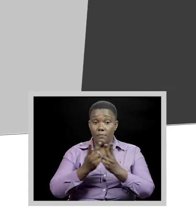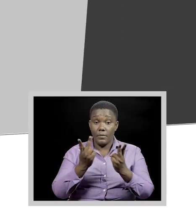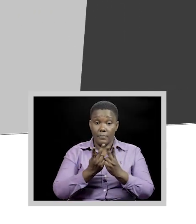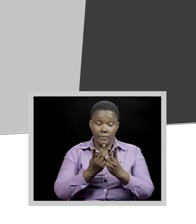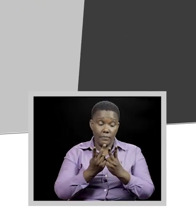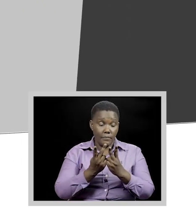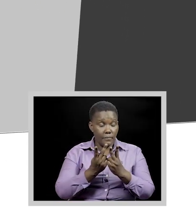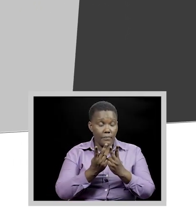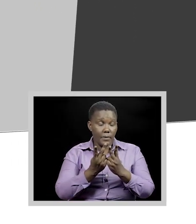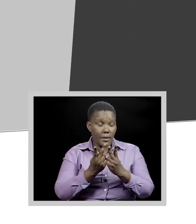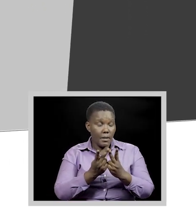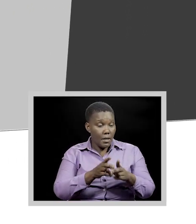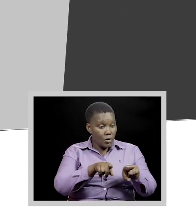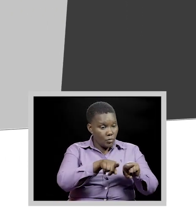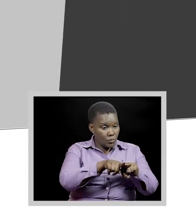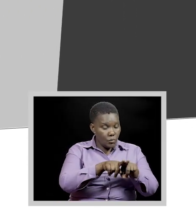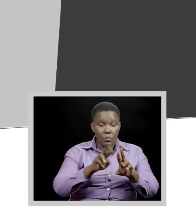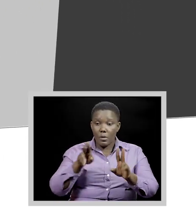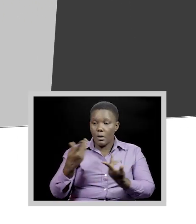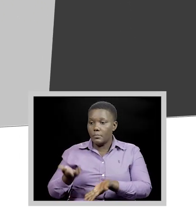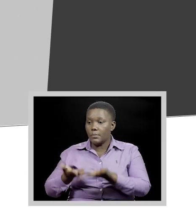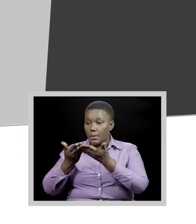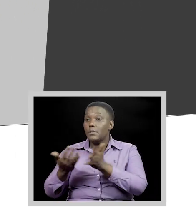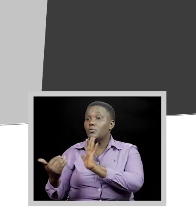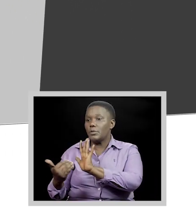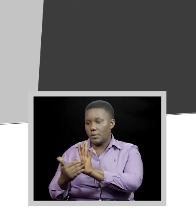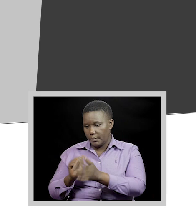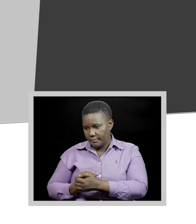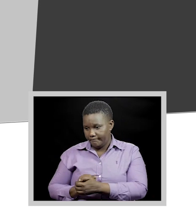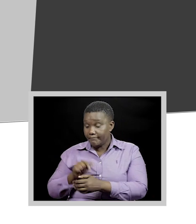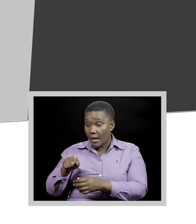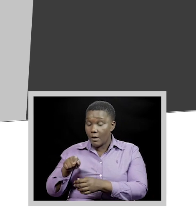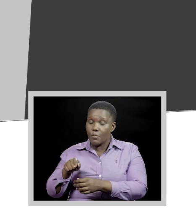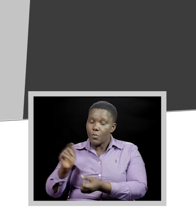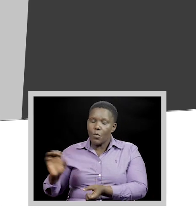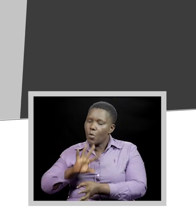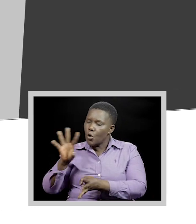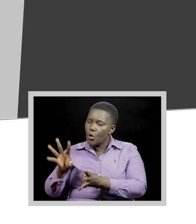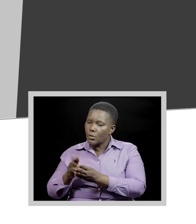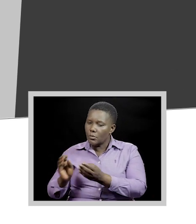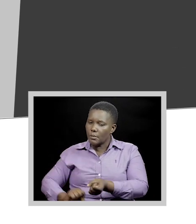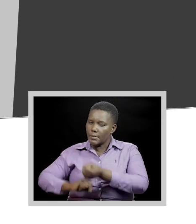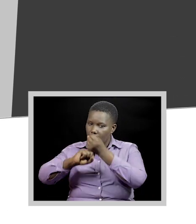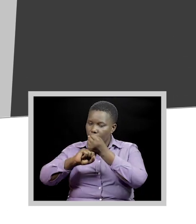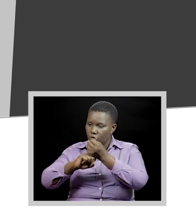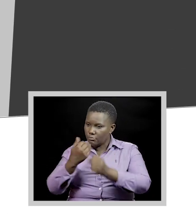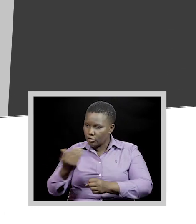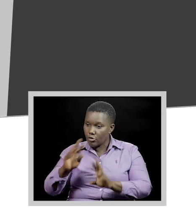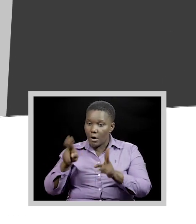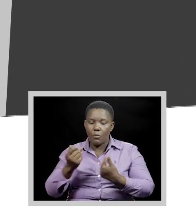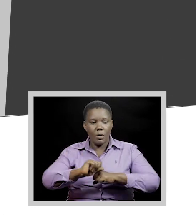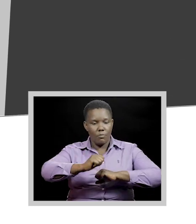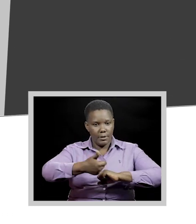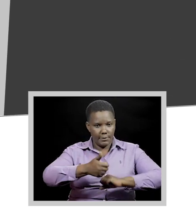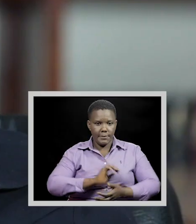And guardian ad litem, or paralegals, responsible for supporting and